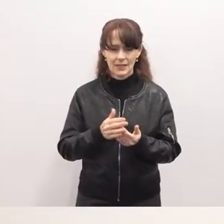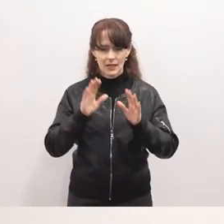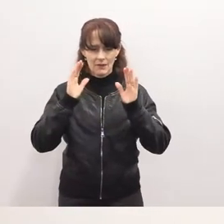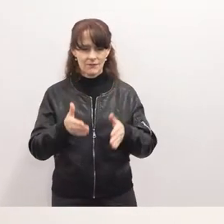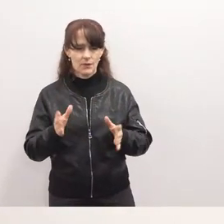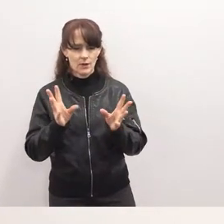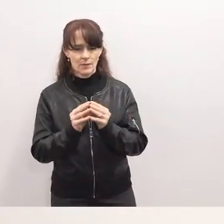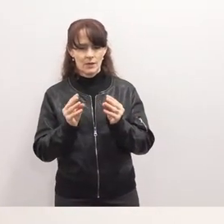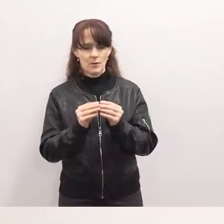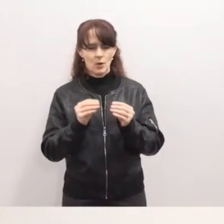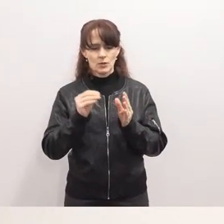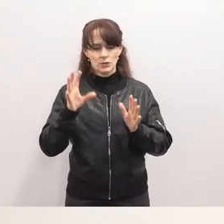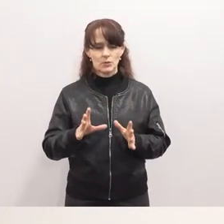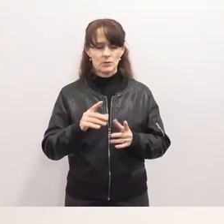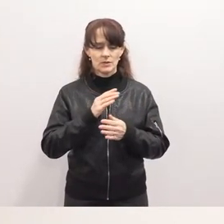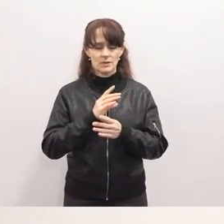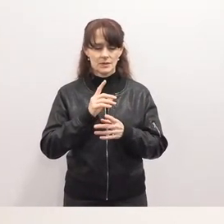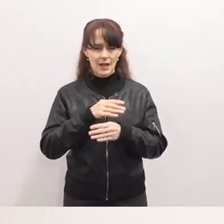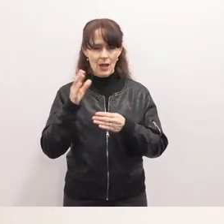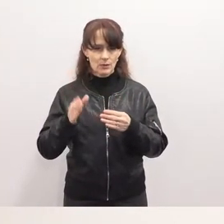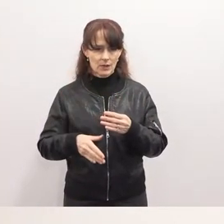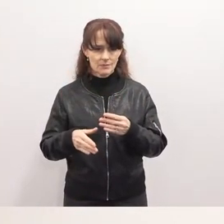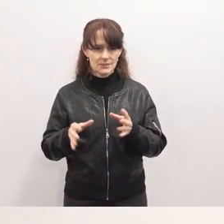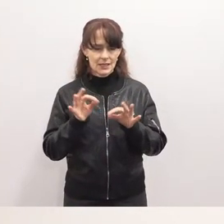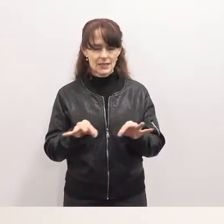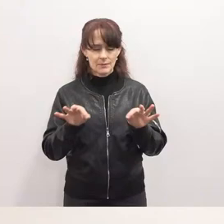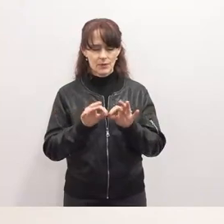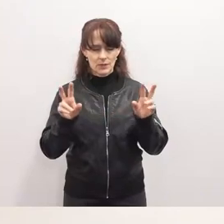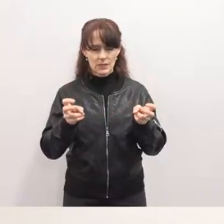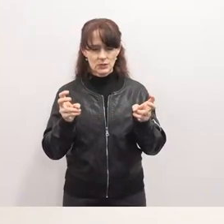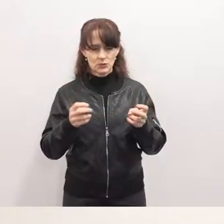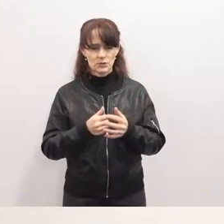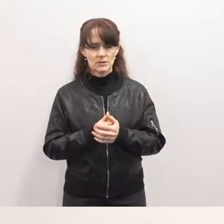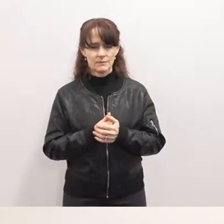our meetings more on student outcomes and other key issues of the district.